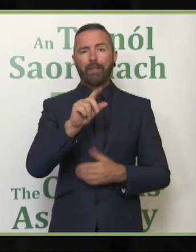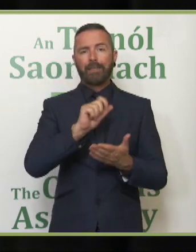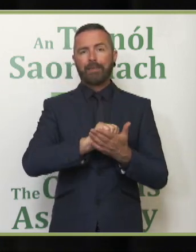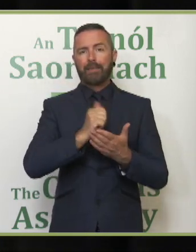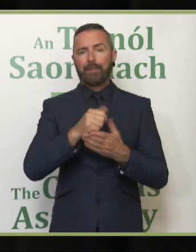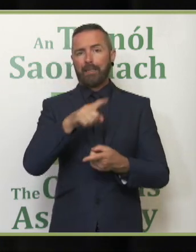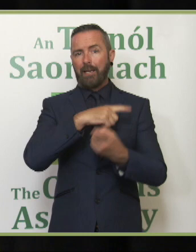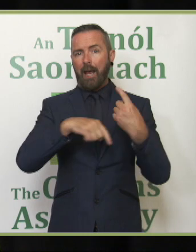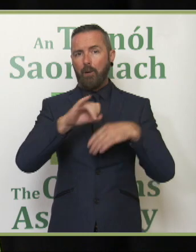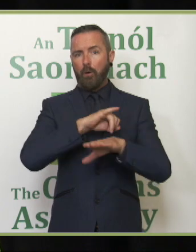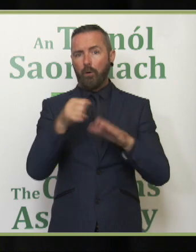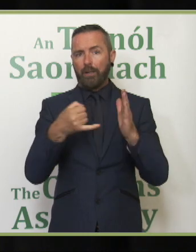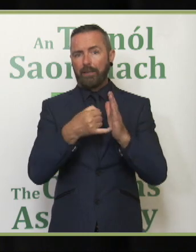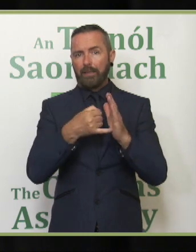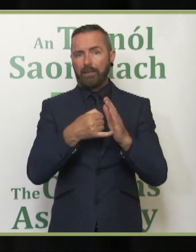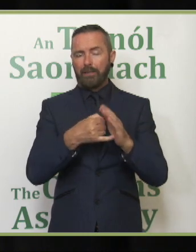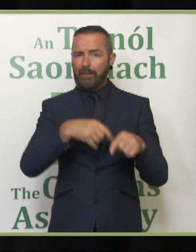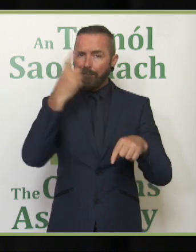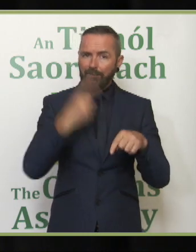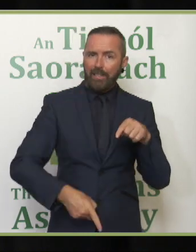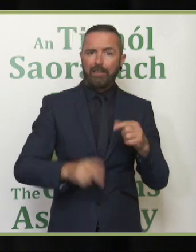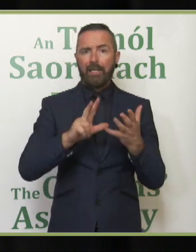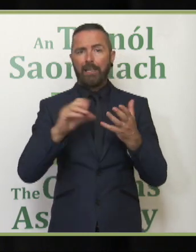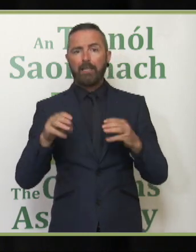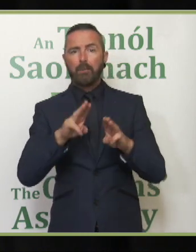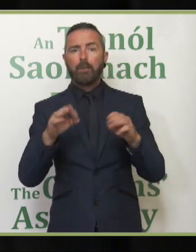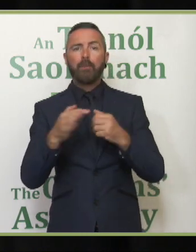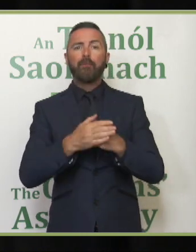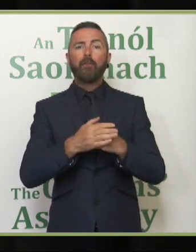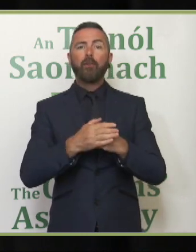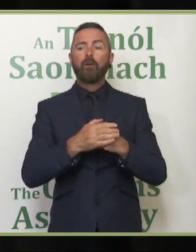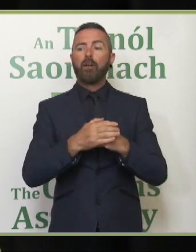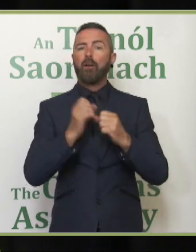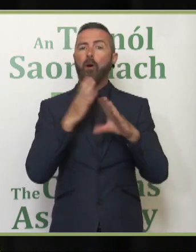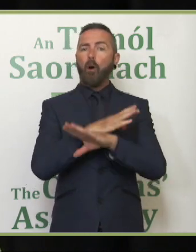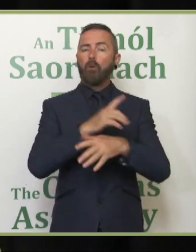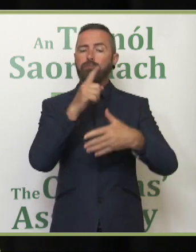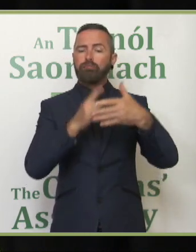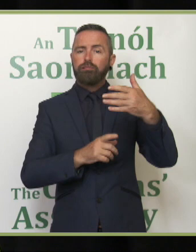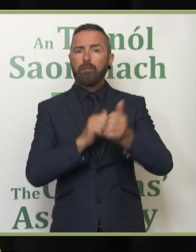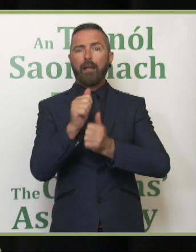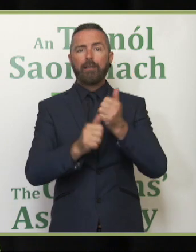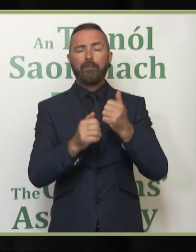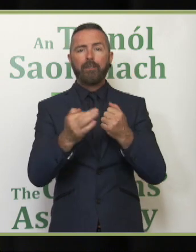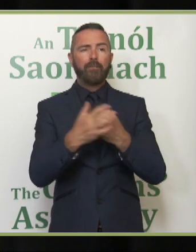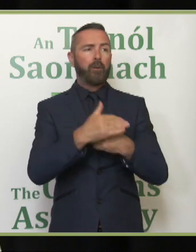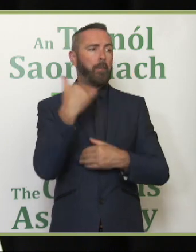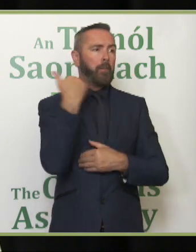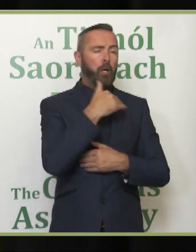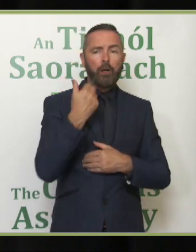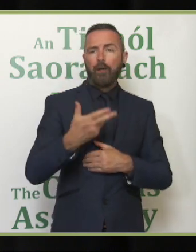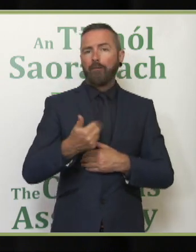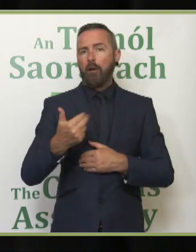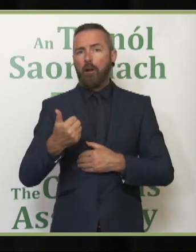organisation has convicted over 80 people for feud-related activity for a range of offences, including murder, firearms,